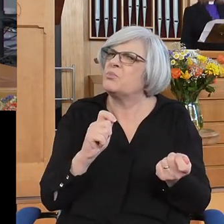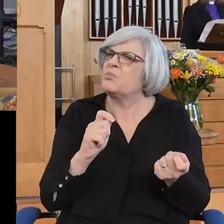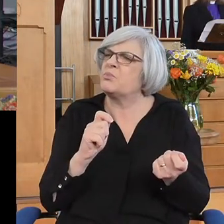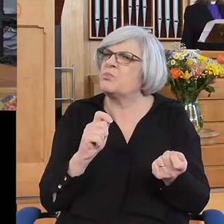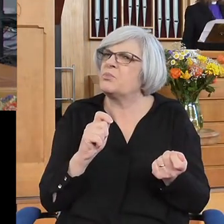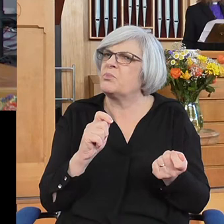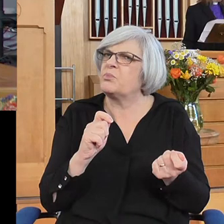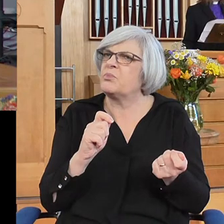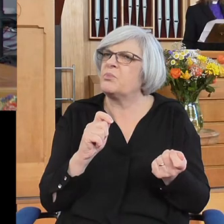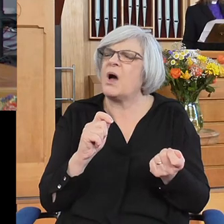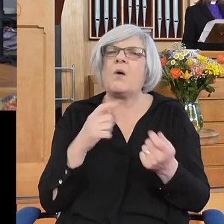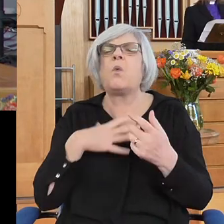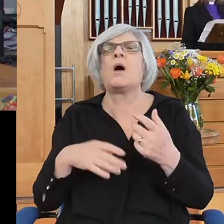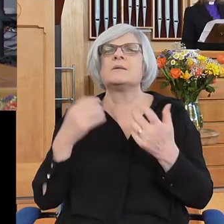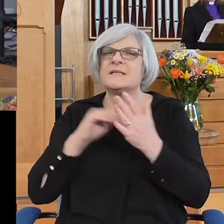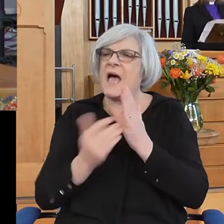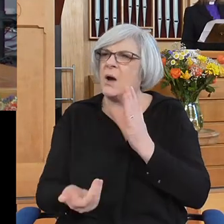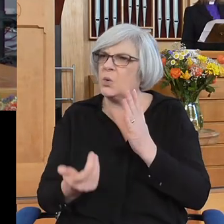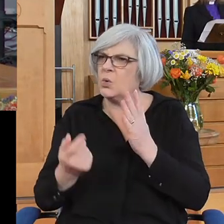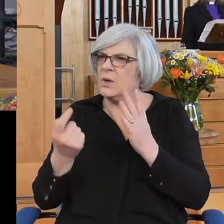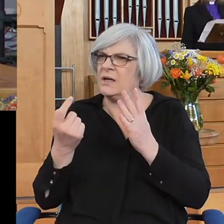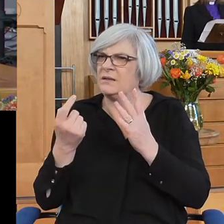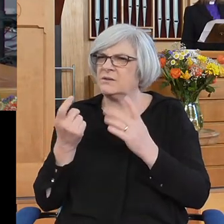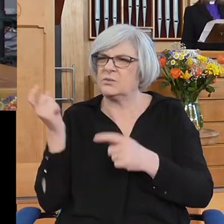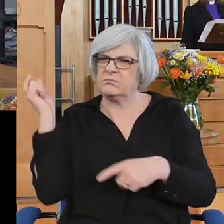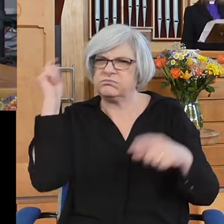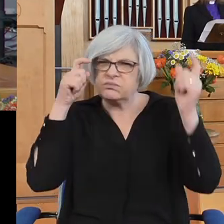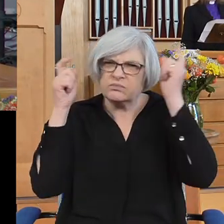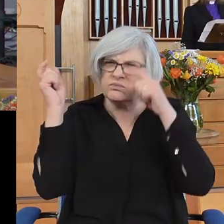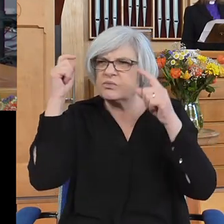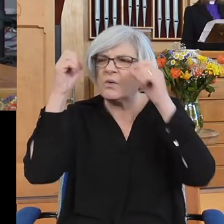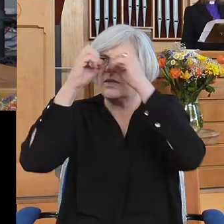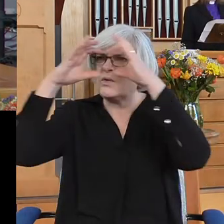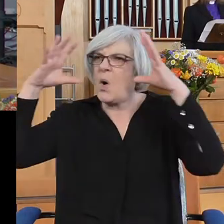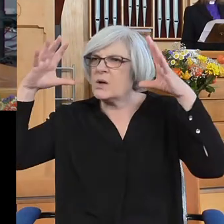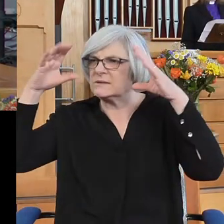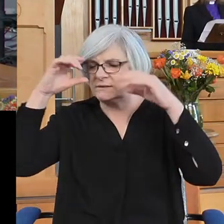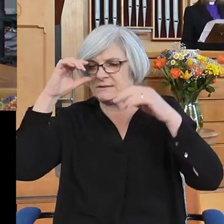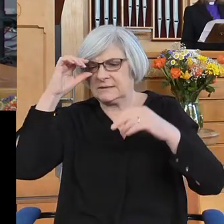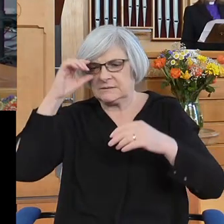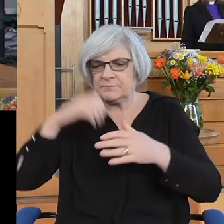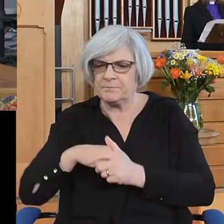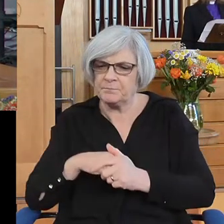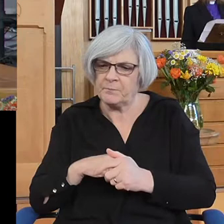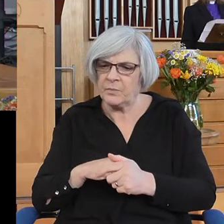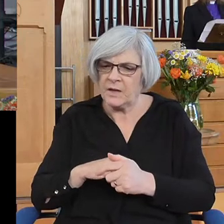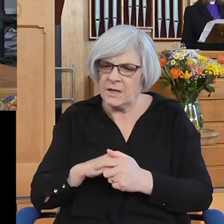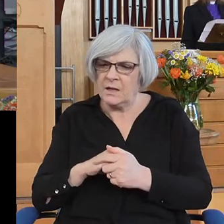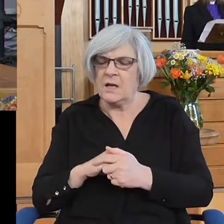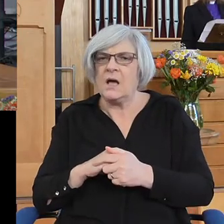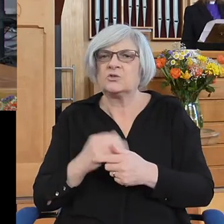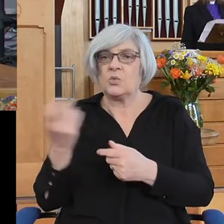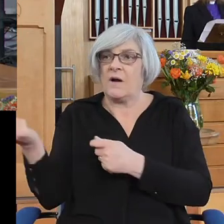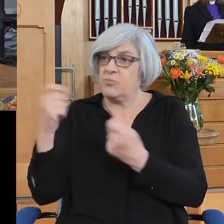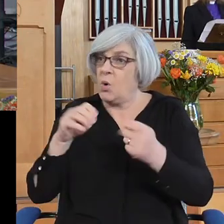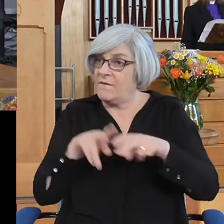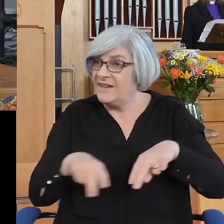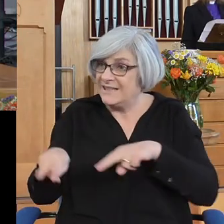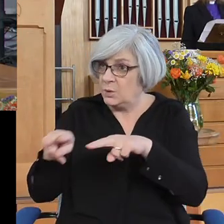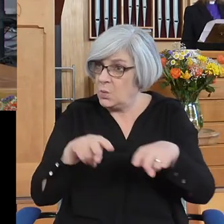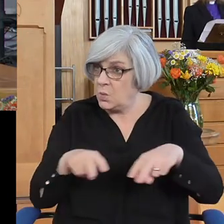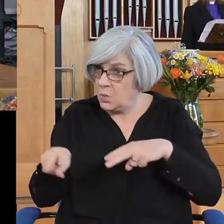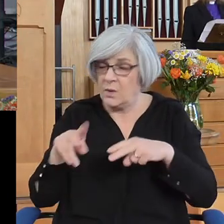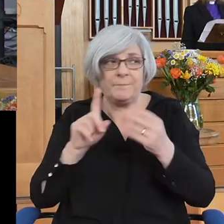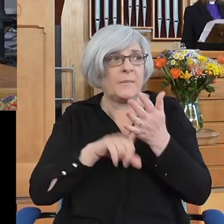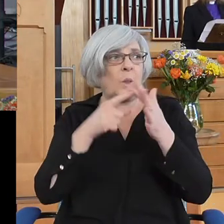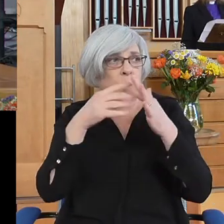to gather your thoughts on the back of the reflection on God's word this morning, a video that Lewis is